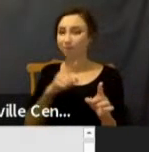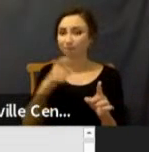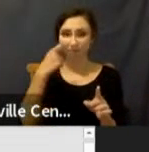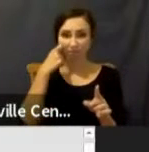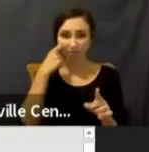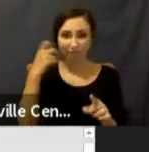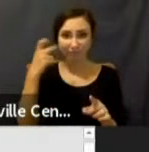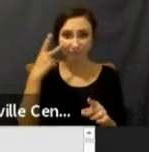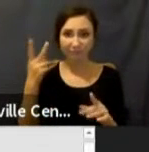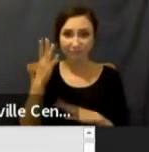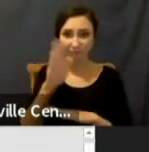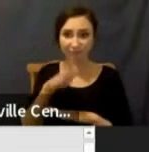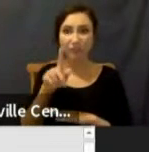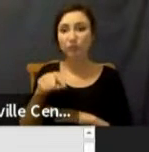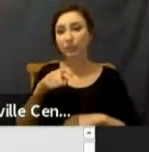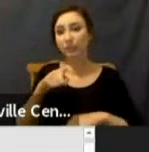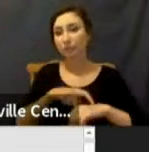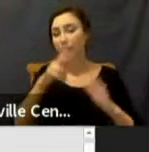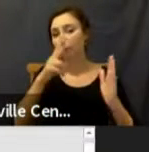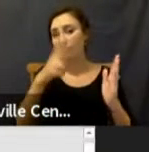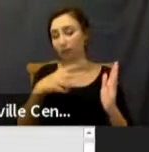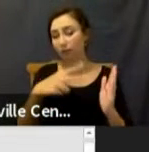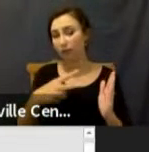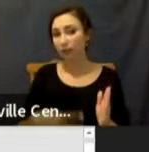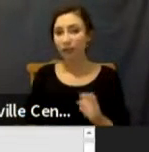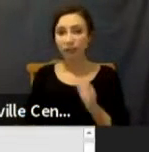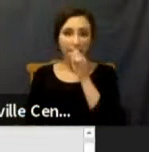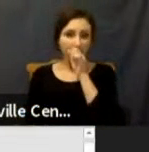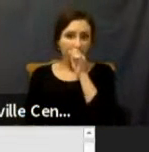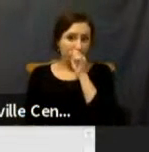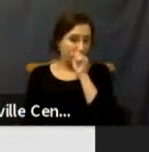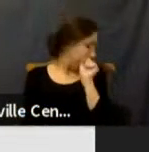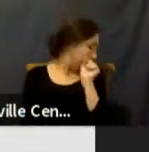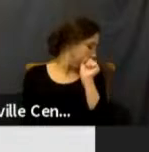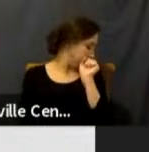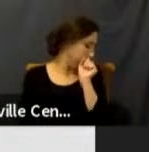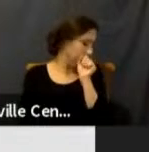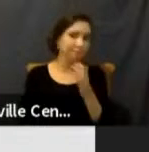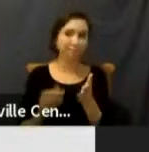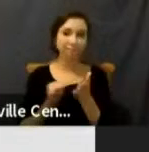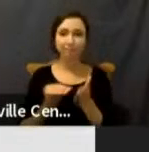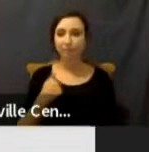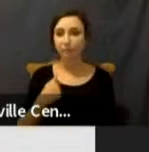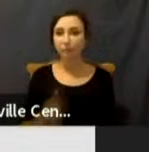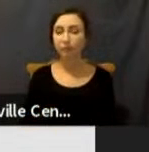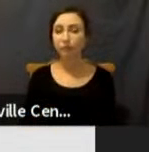think obviously you need to take some time to read it. So I will stop talking.